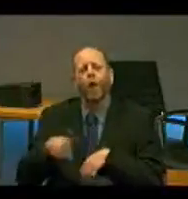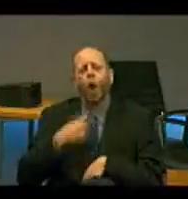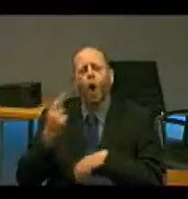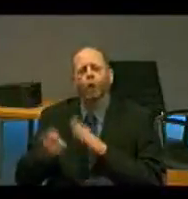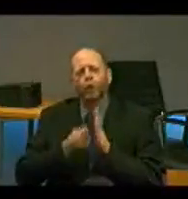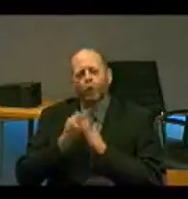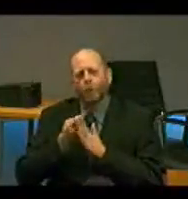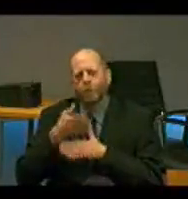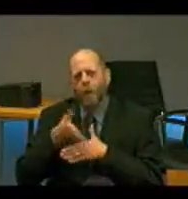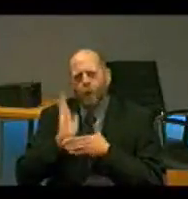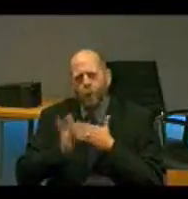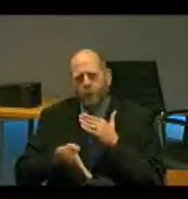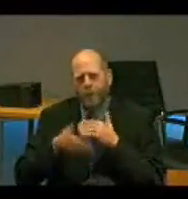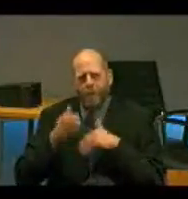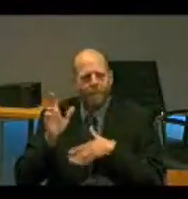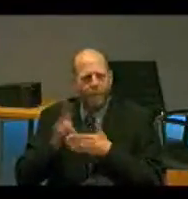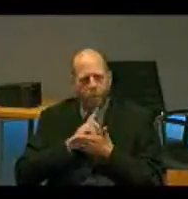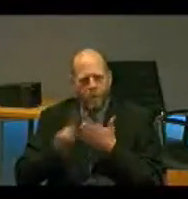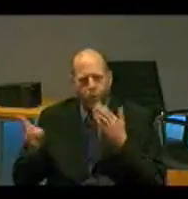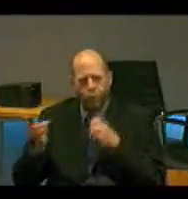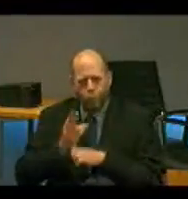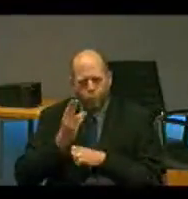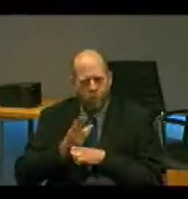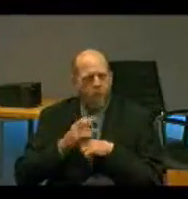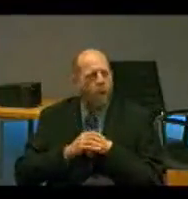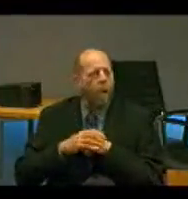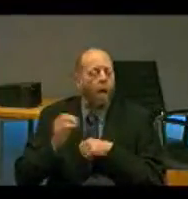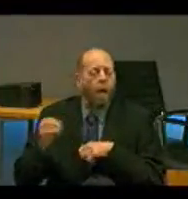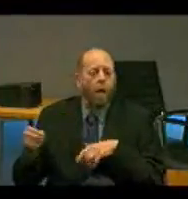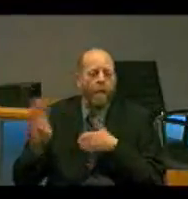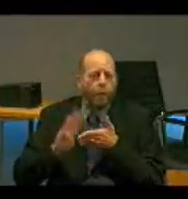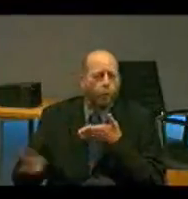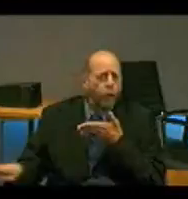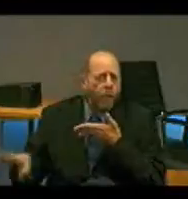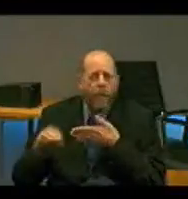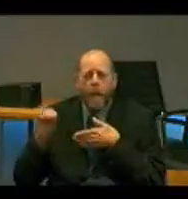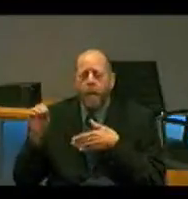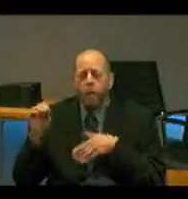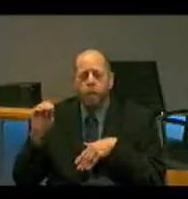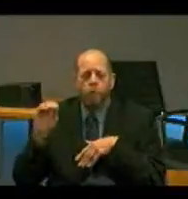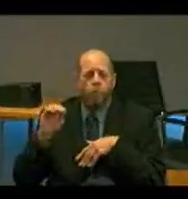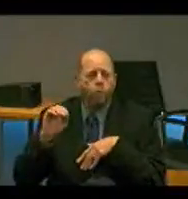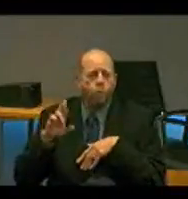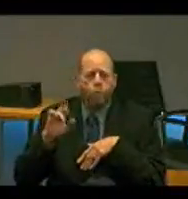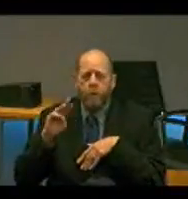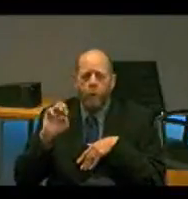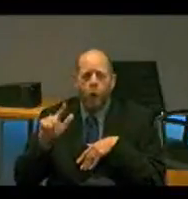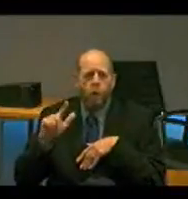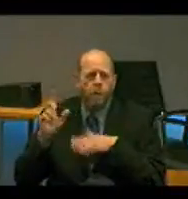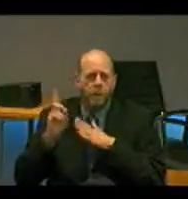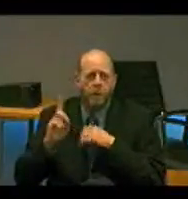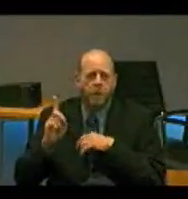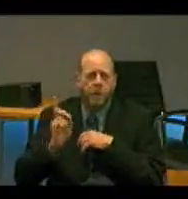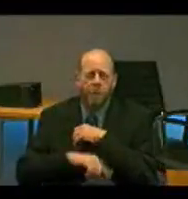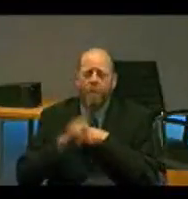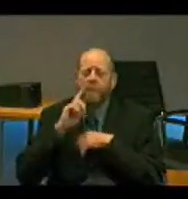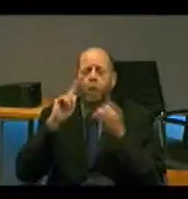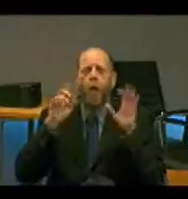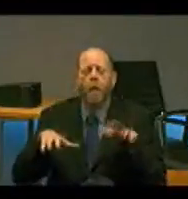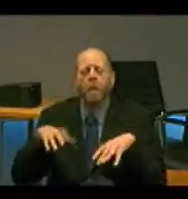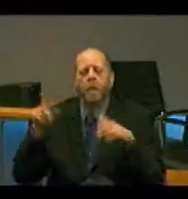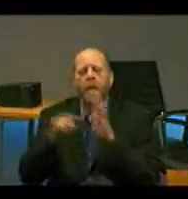long-term consequences of discriminatory use, of exclusionary and criminal discipline is shockingly negative, not just